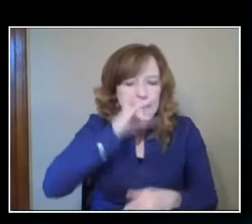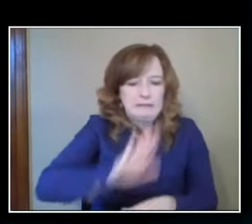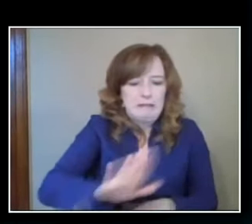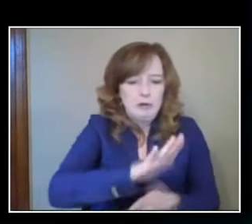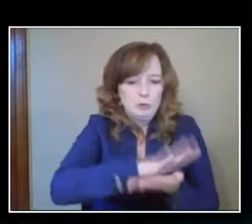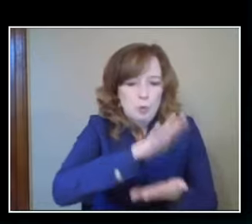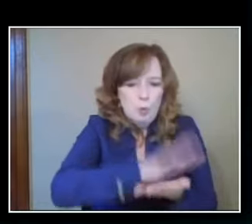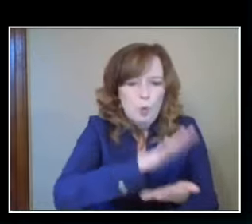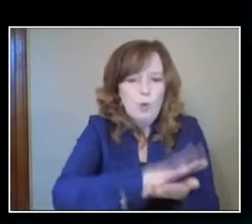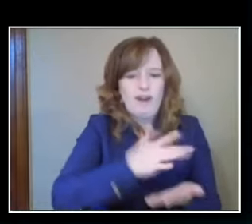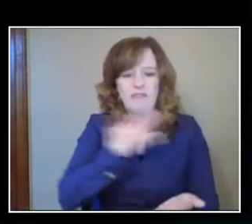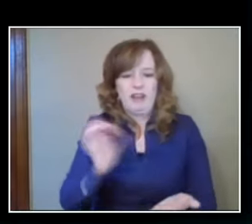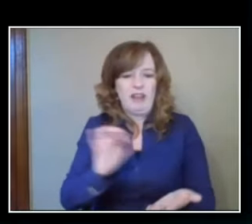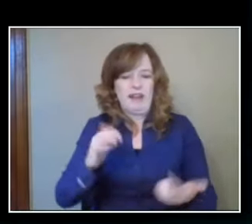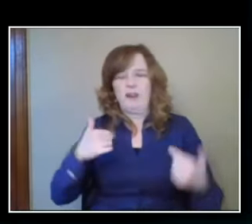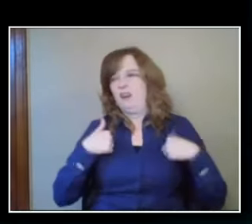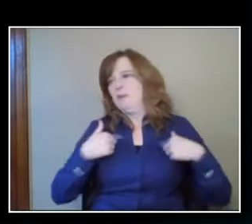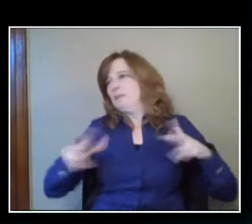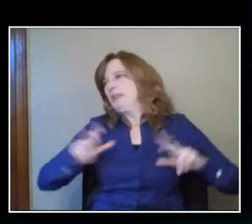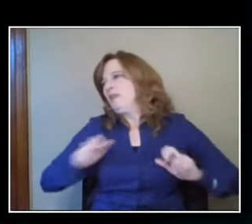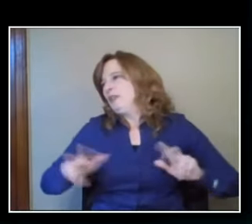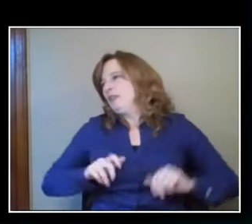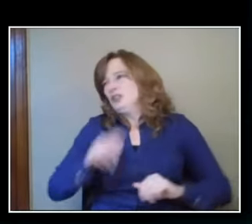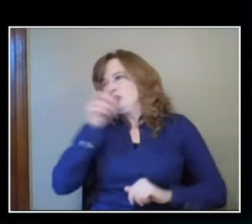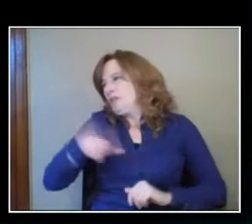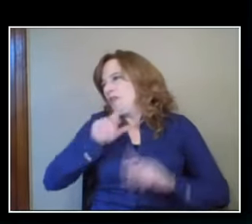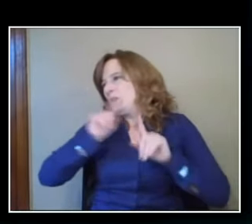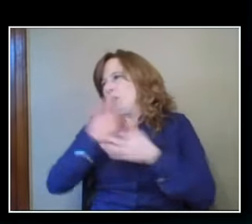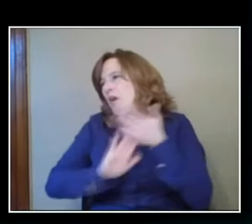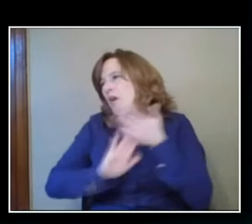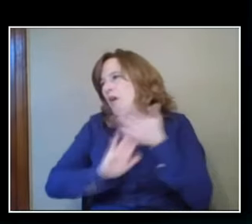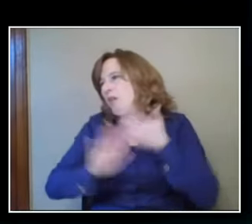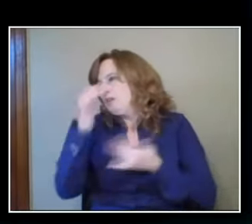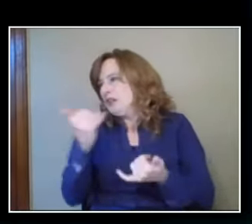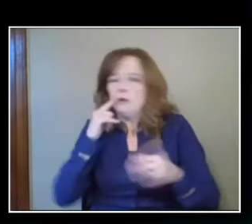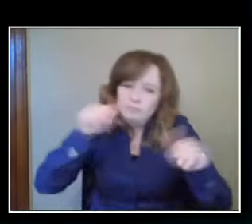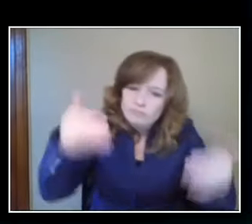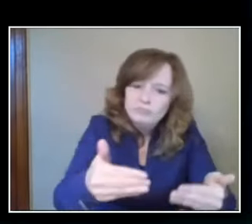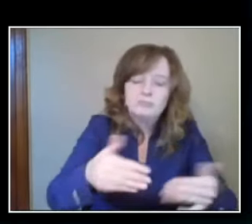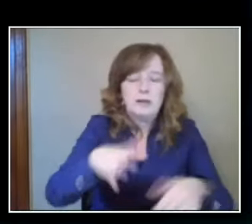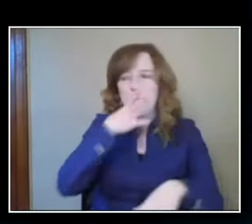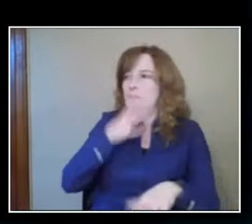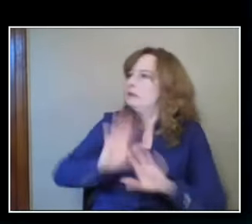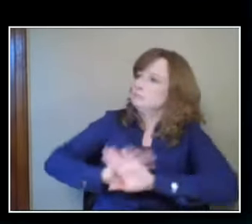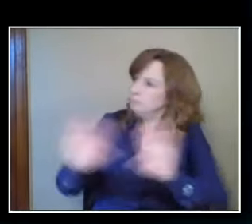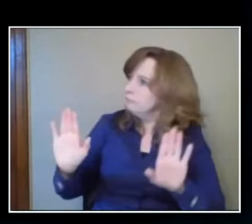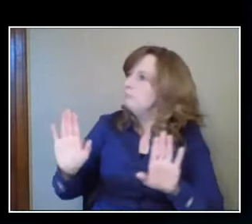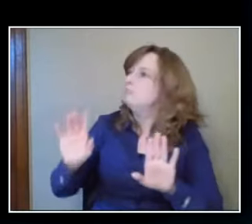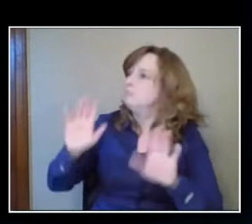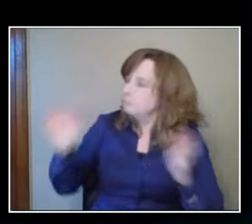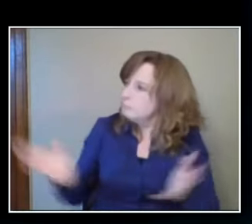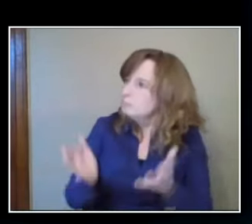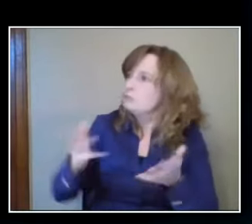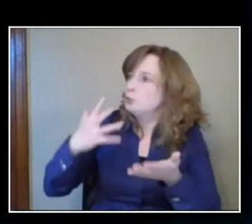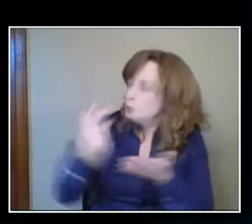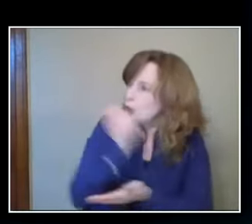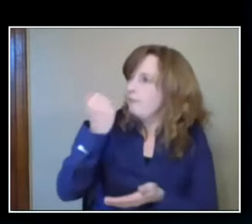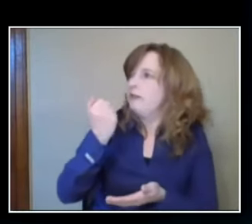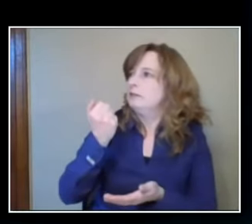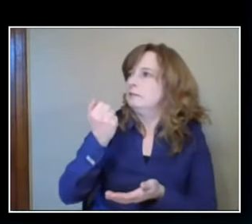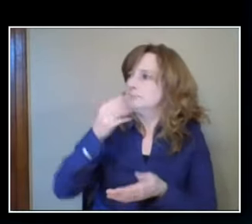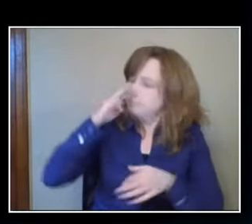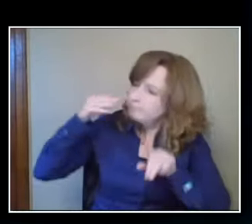just was always there to remind me that, you know, I deserve it, they deserve it. It just meant a lot, because I don't think I would have been able